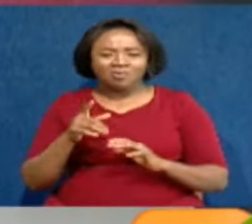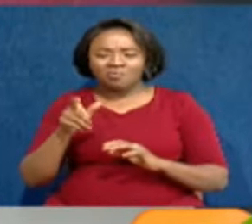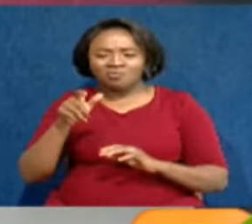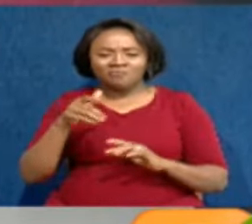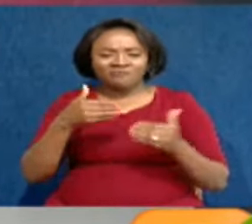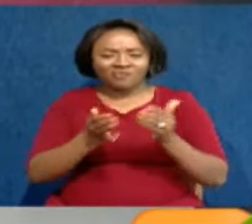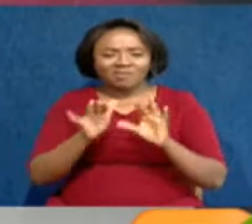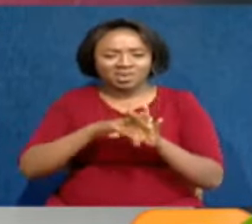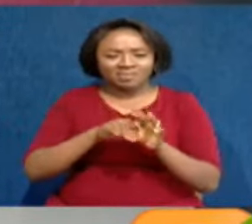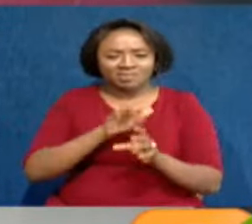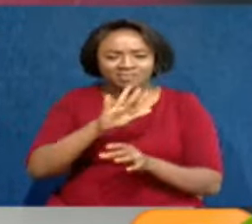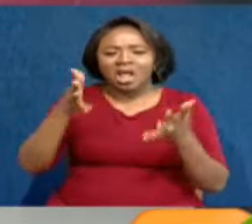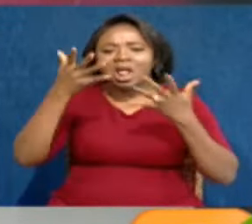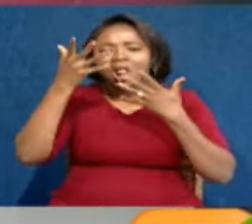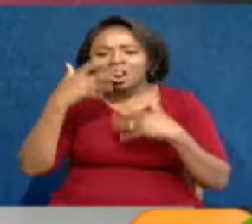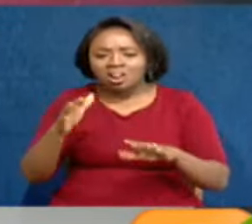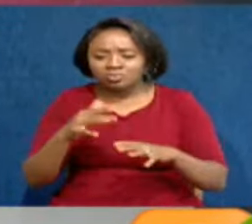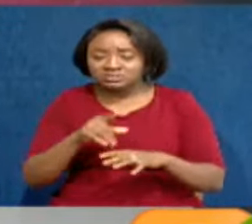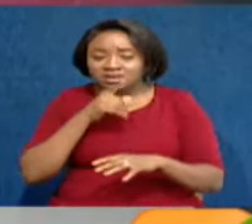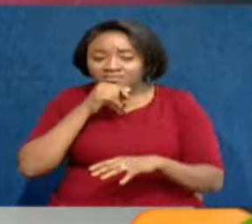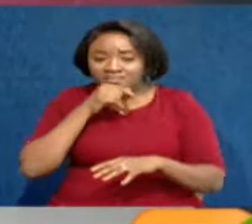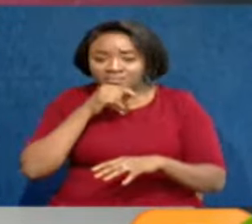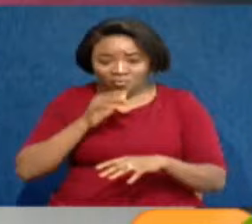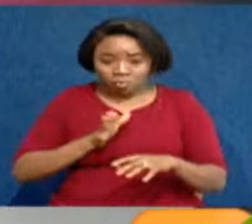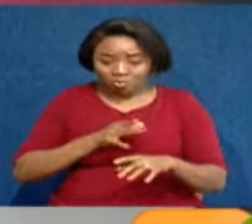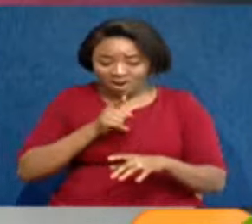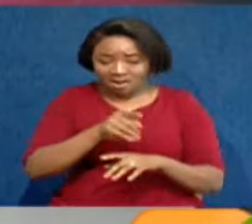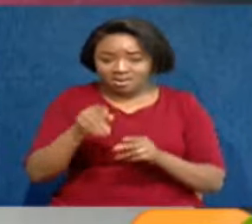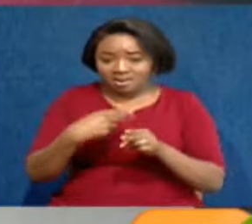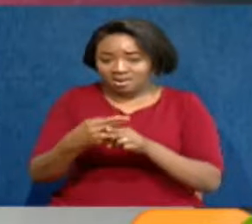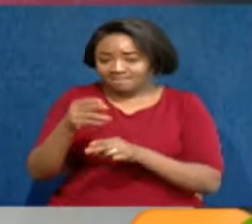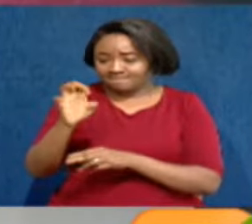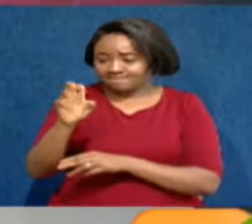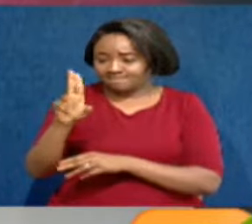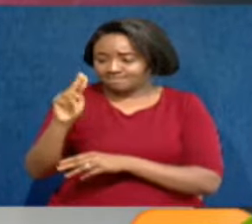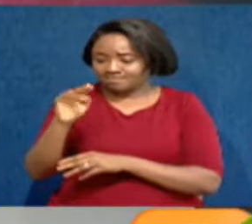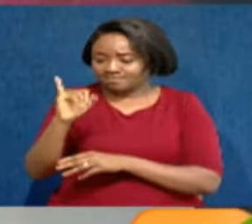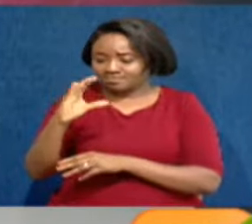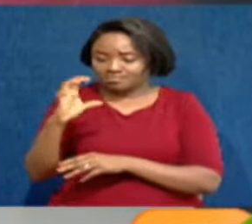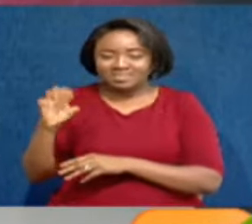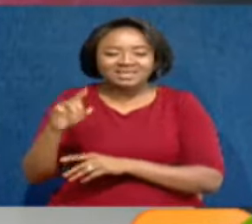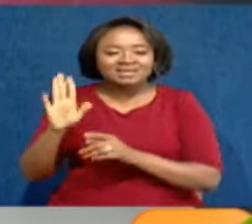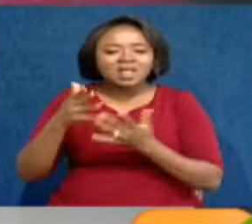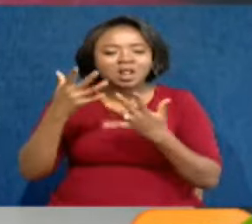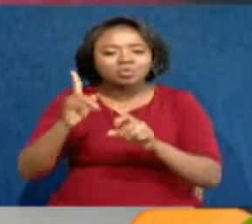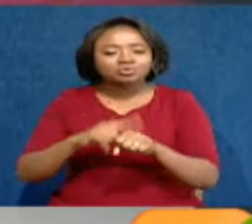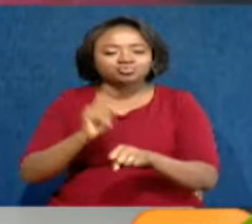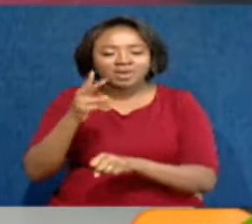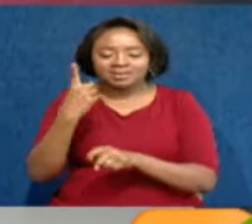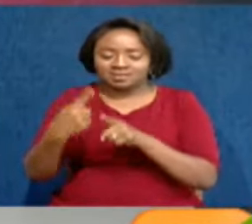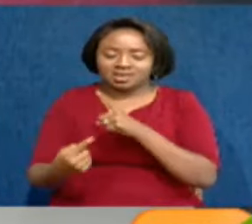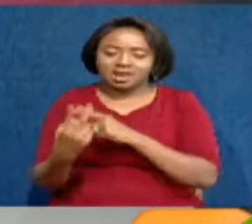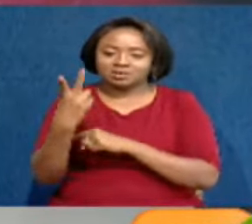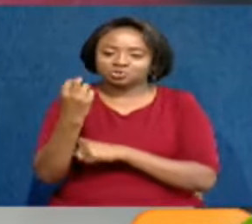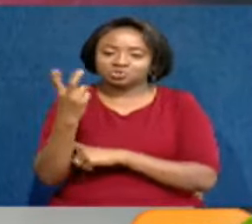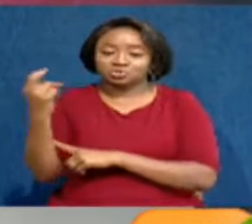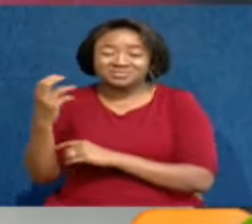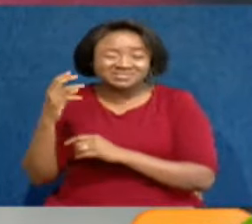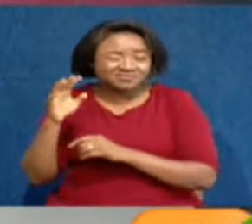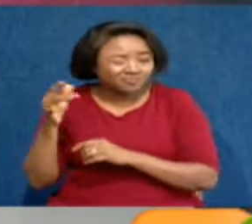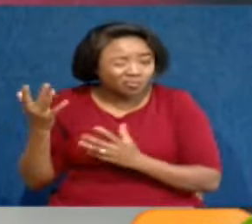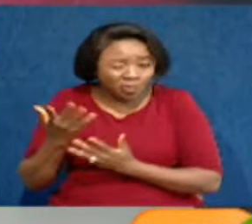disappearance of Eunice Achieng, a female police officer, in 2020 from the Nyanchwa police station in